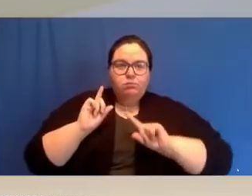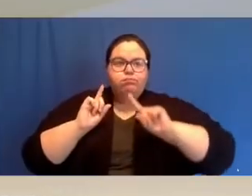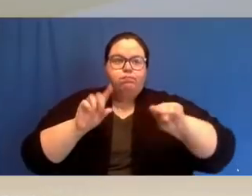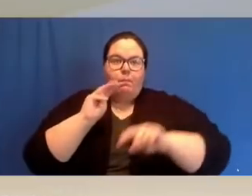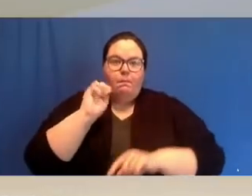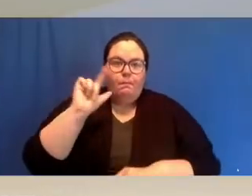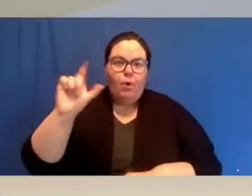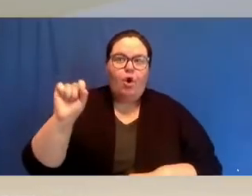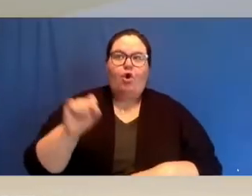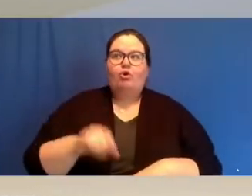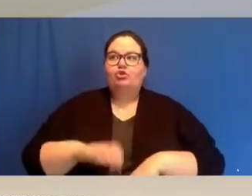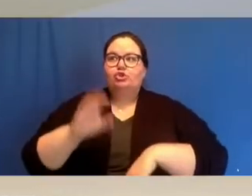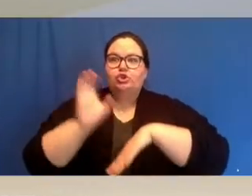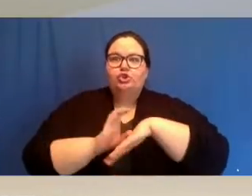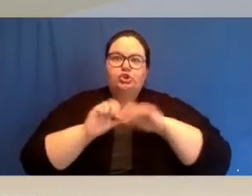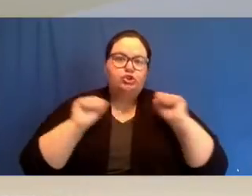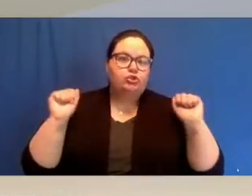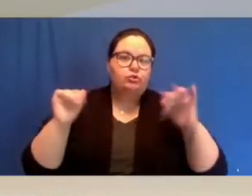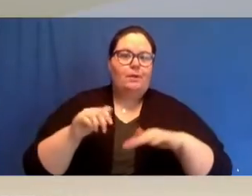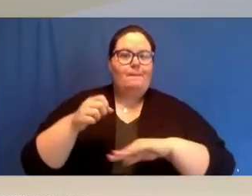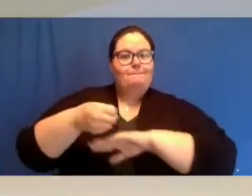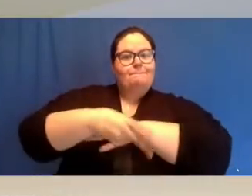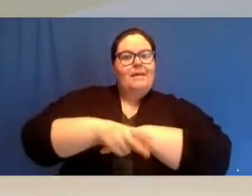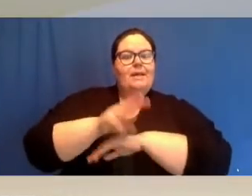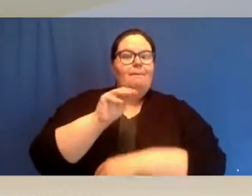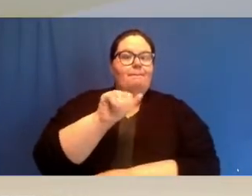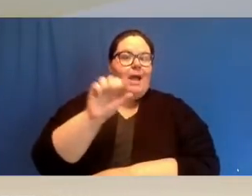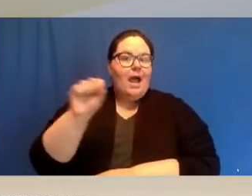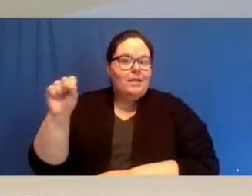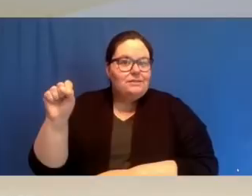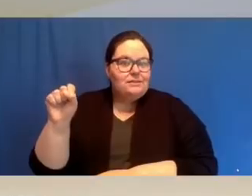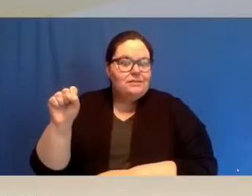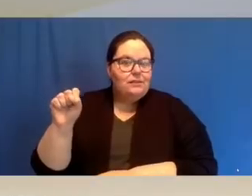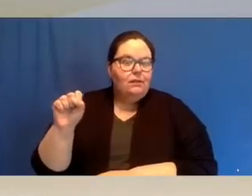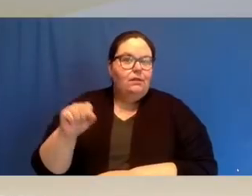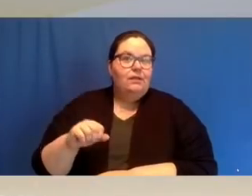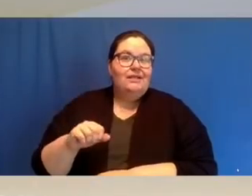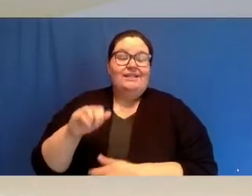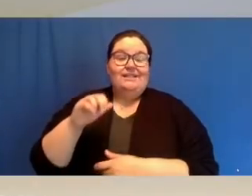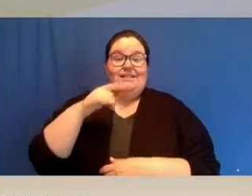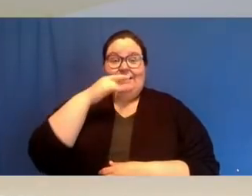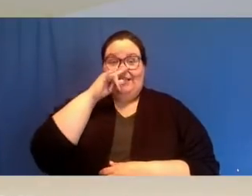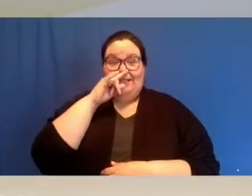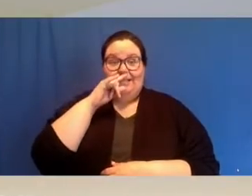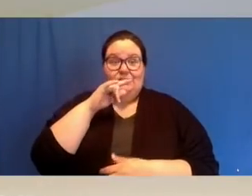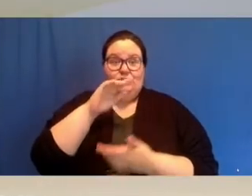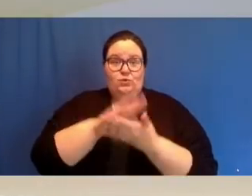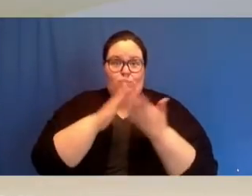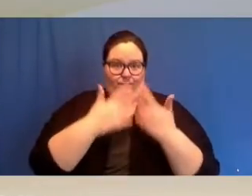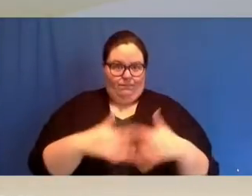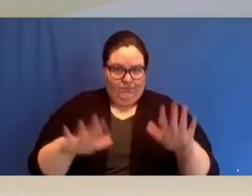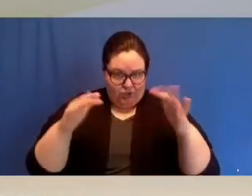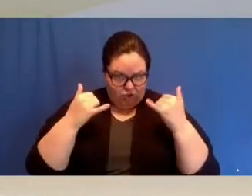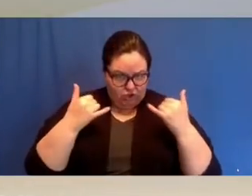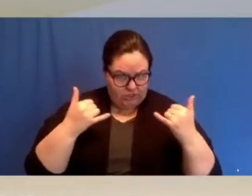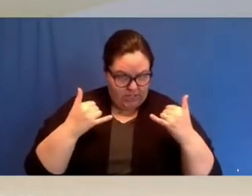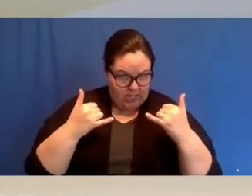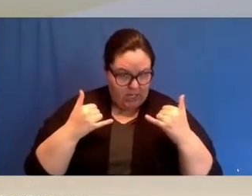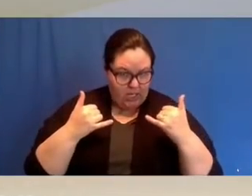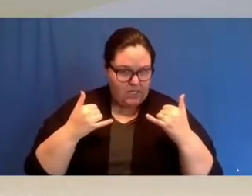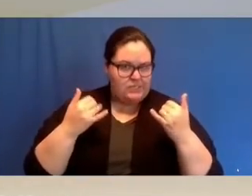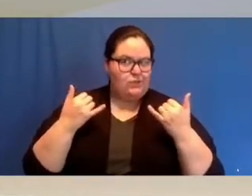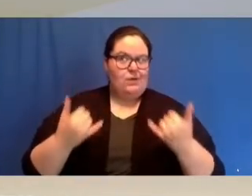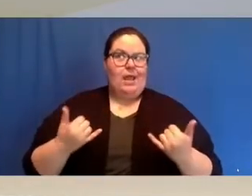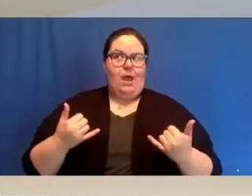malls, church services, midnight masses. The kids are off school as of today, I believe. What do you say